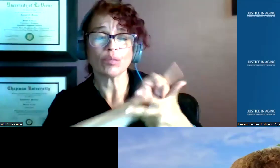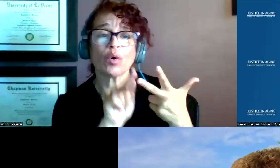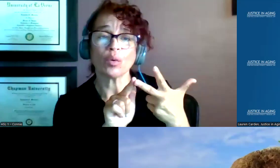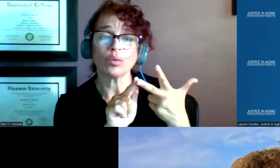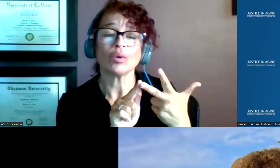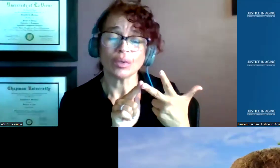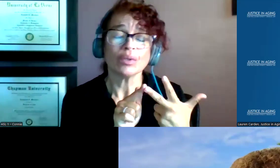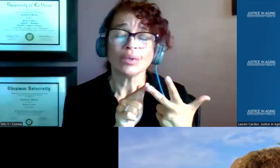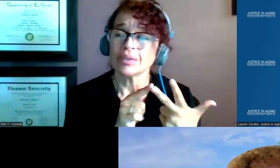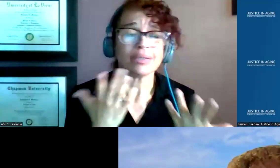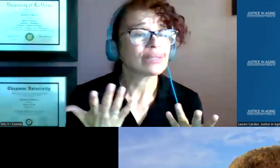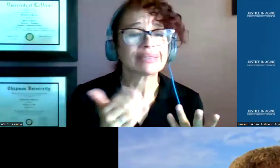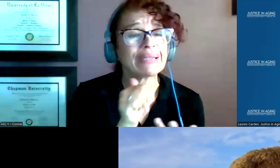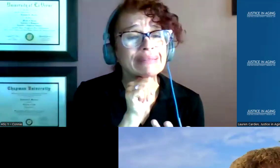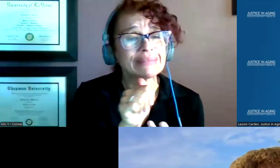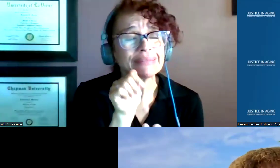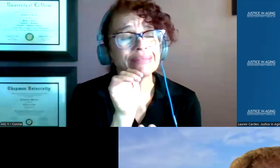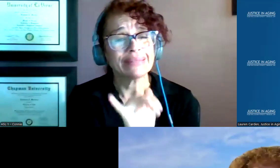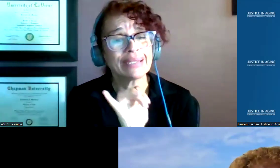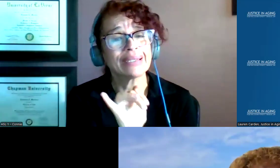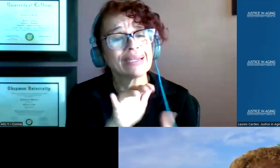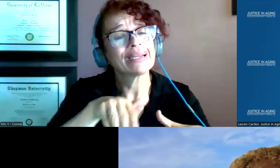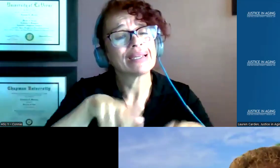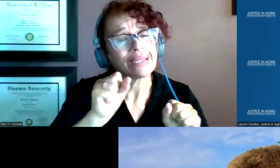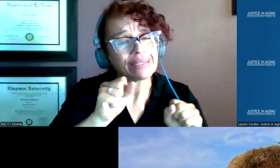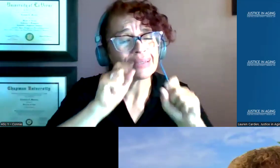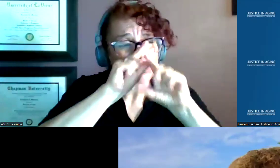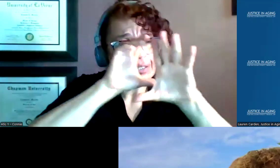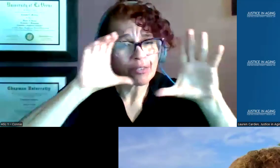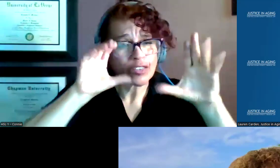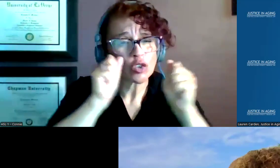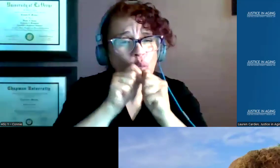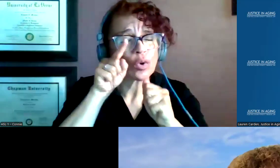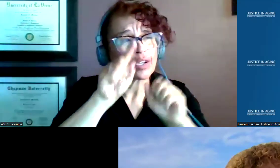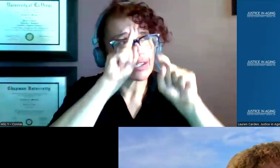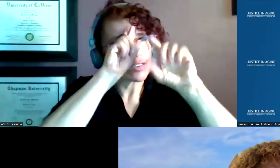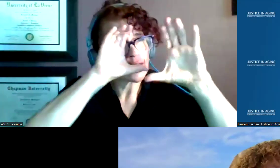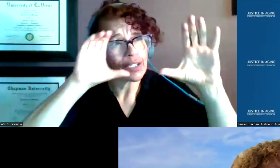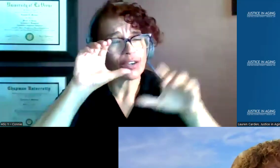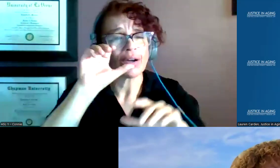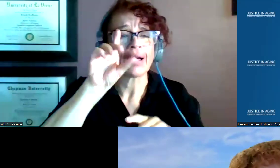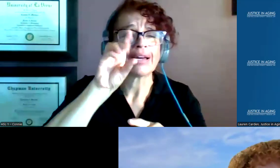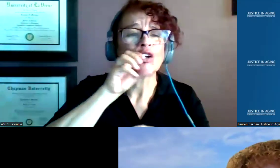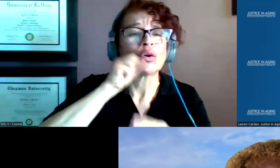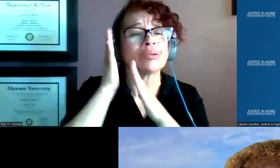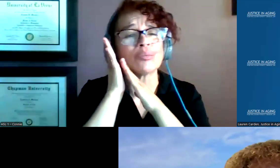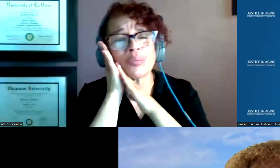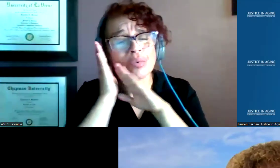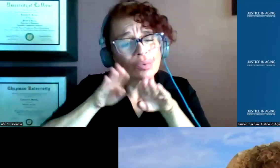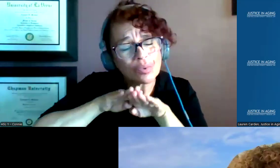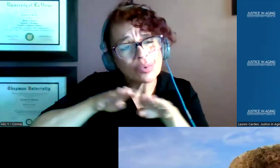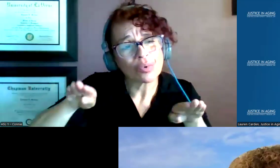And if not that, take this vision with you. The vision of an 80-year-old sleeping on the ground